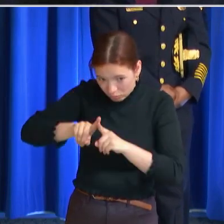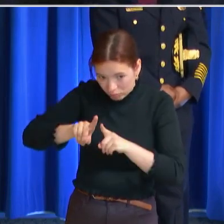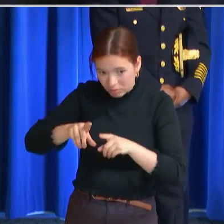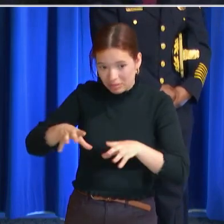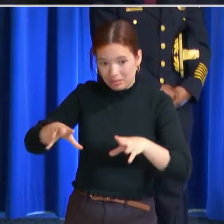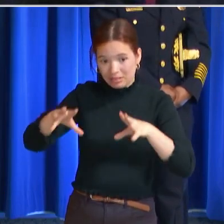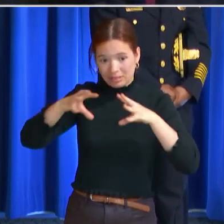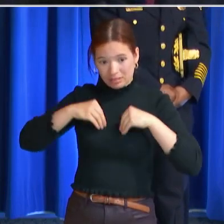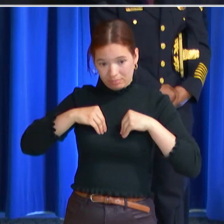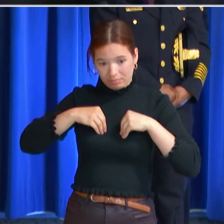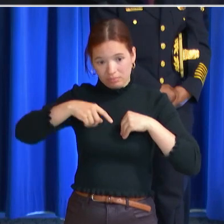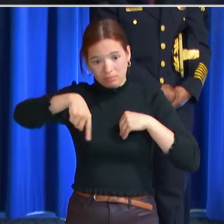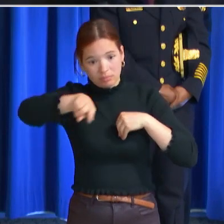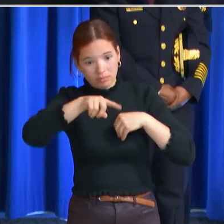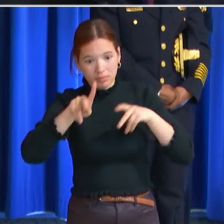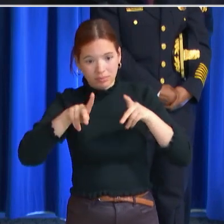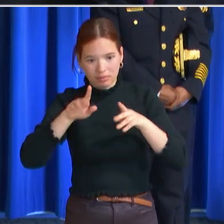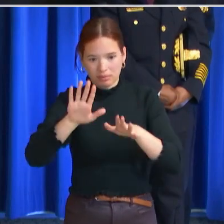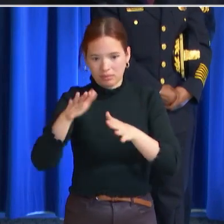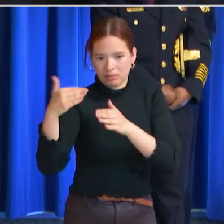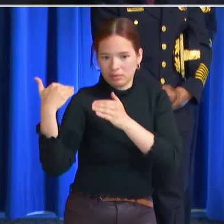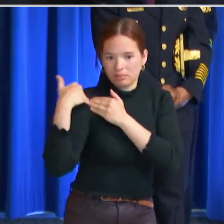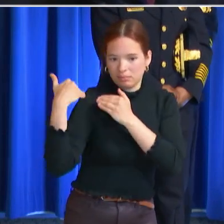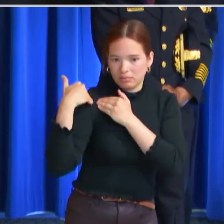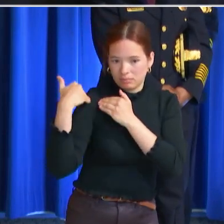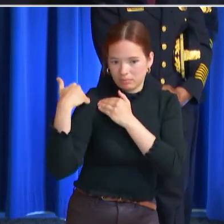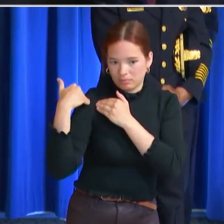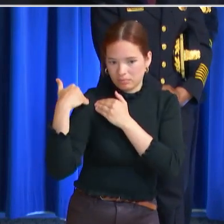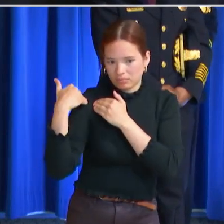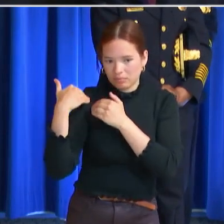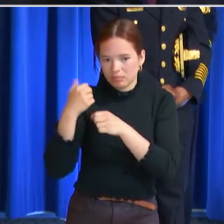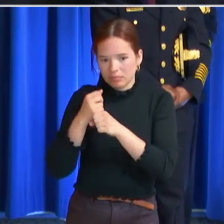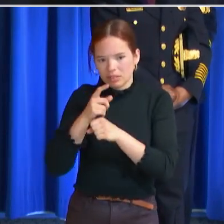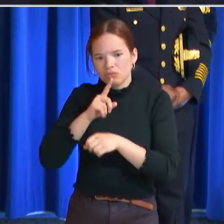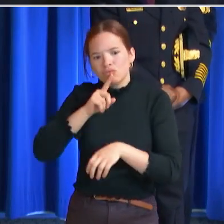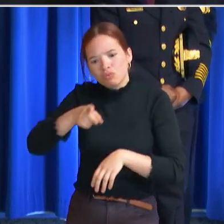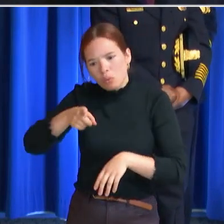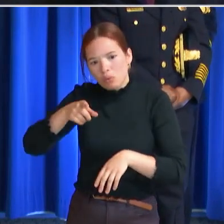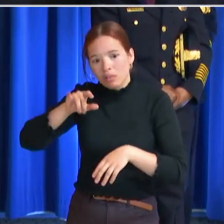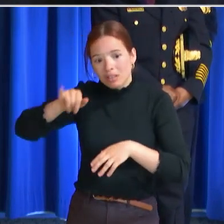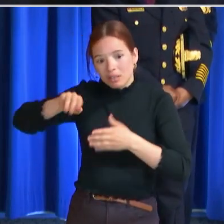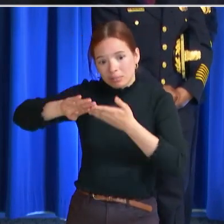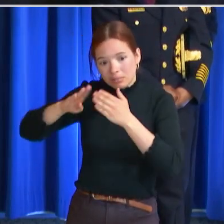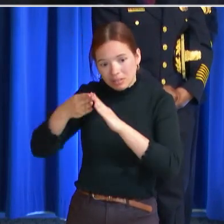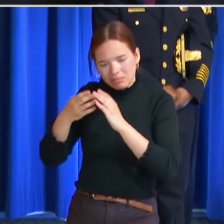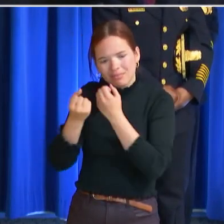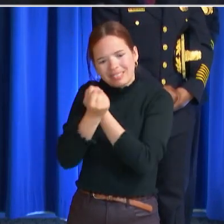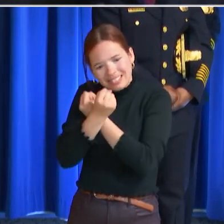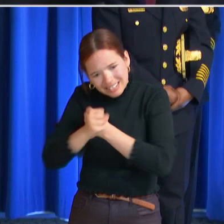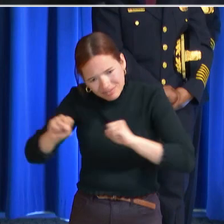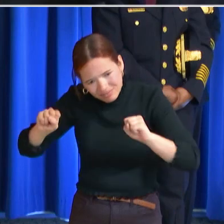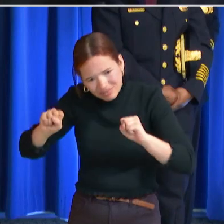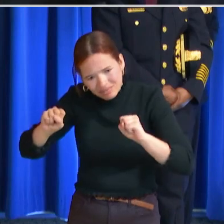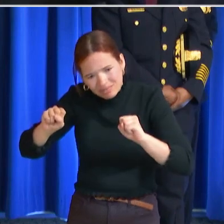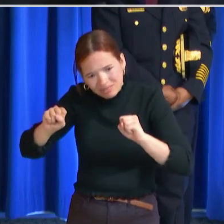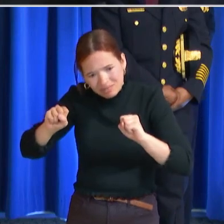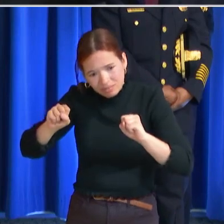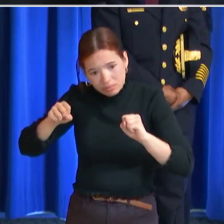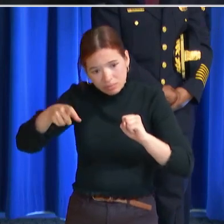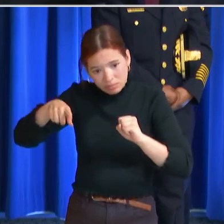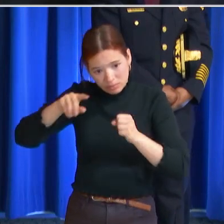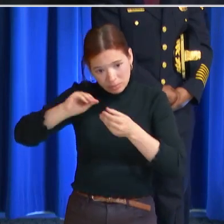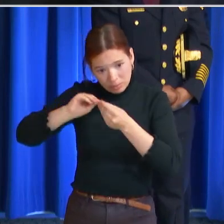do in our communities that make our communities less safe. I asked you, and I asked this audience, what's an acceptable number of carjackers to be in